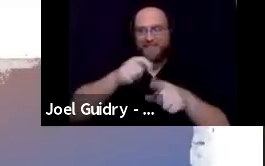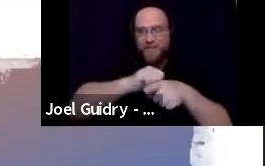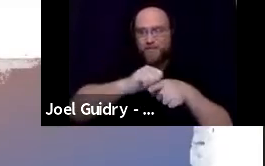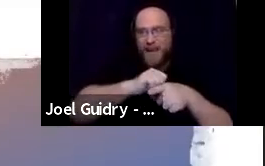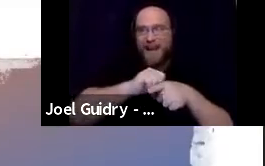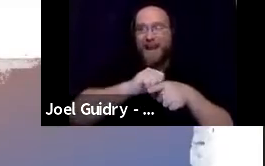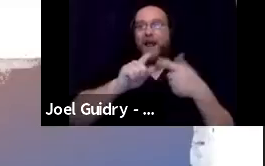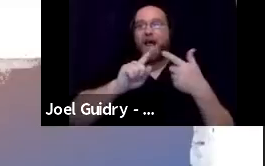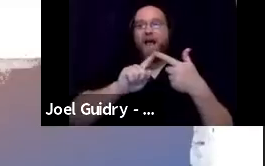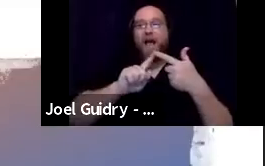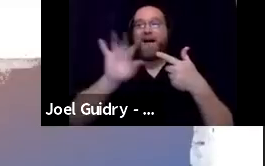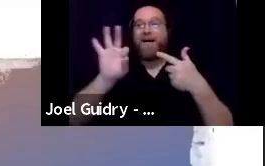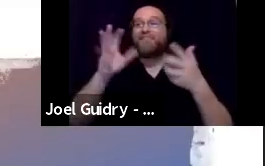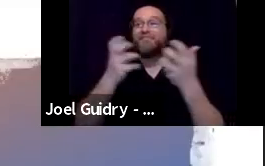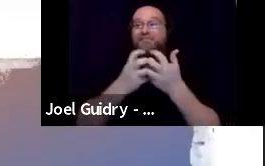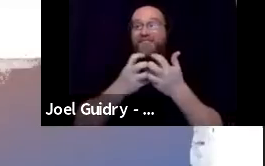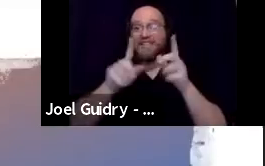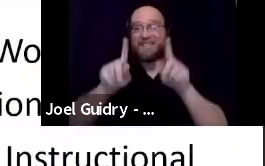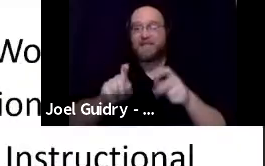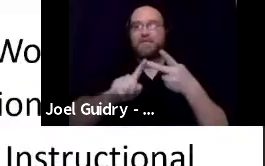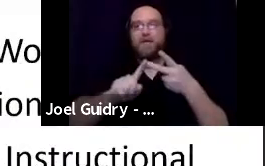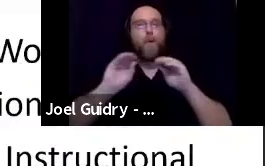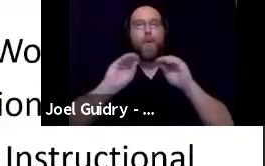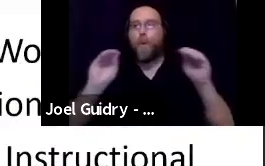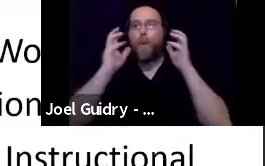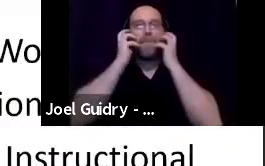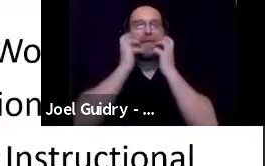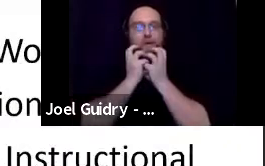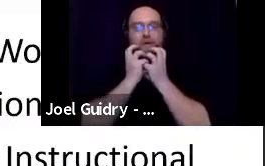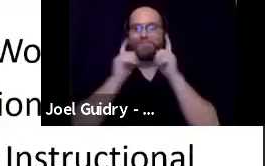beards. Next slide.